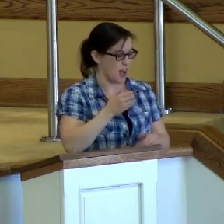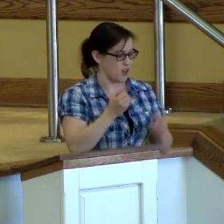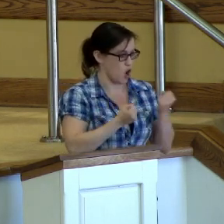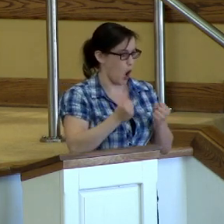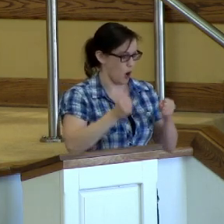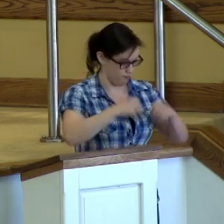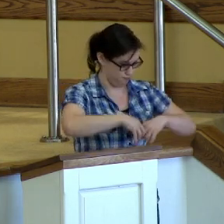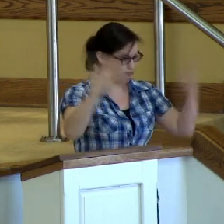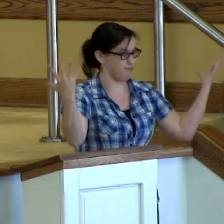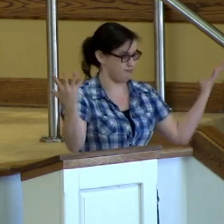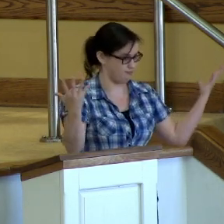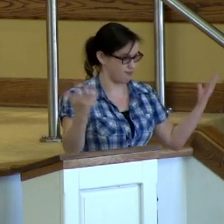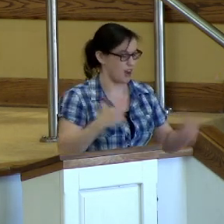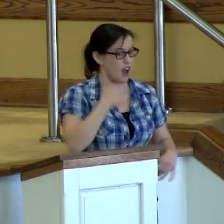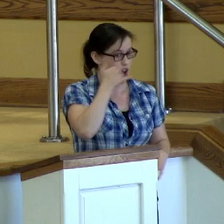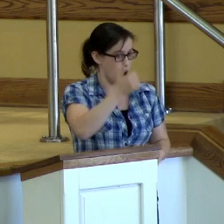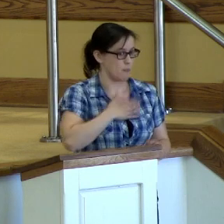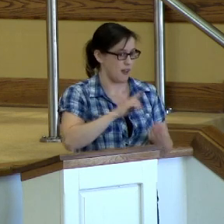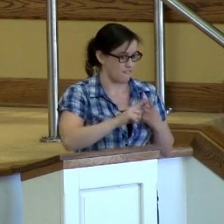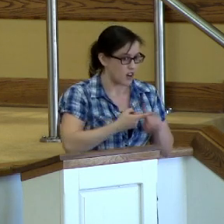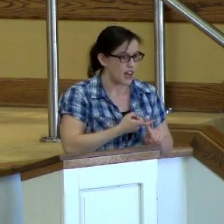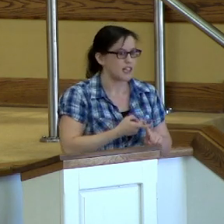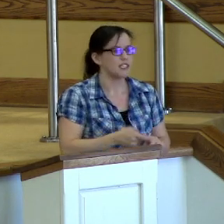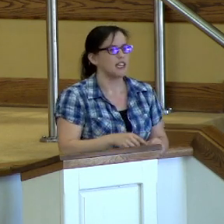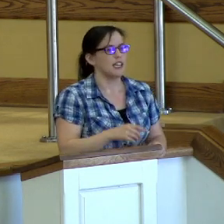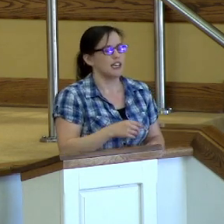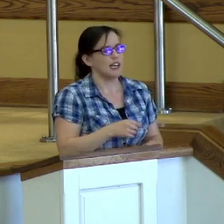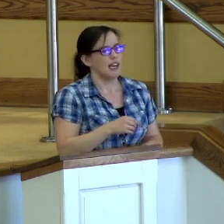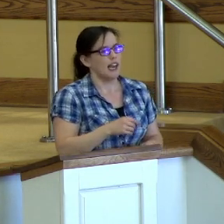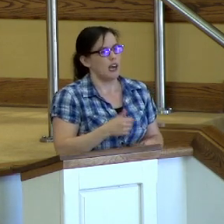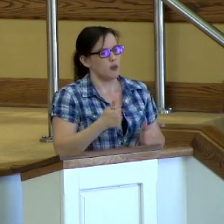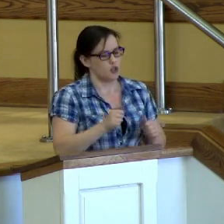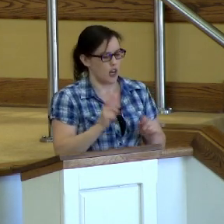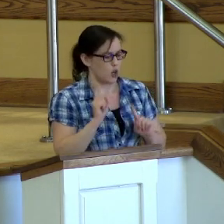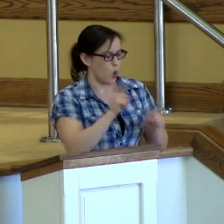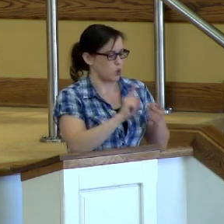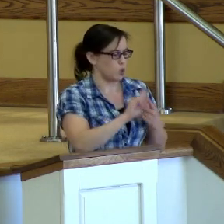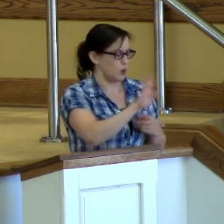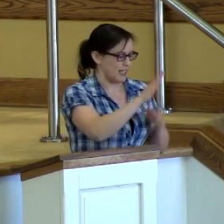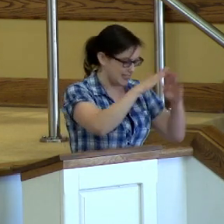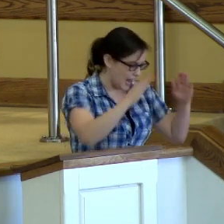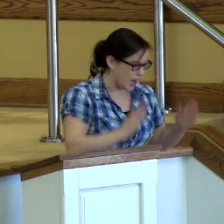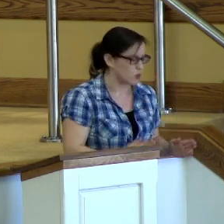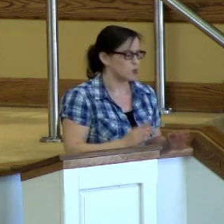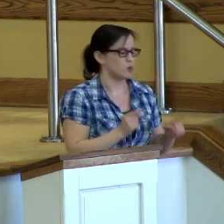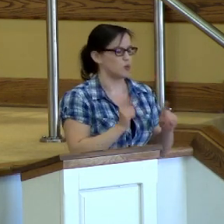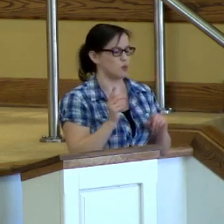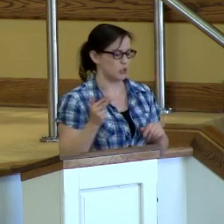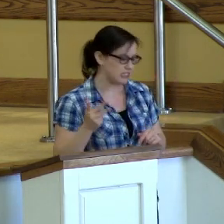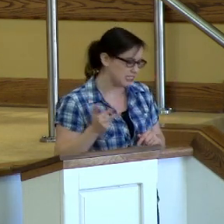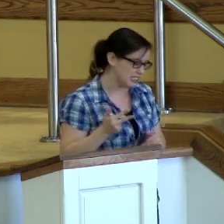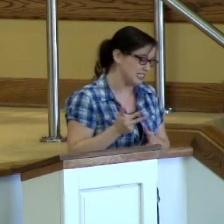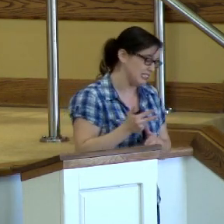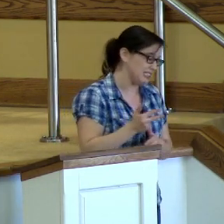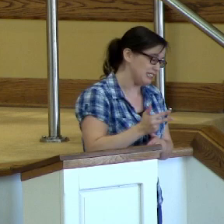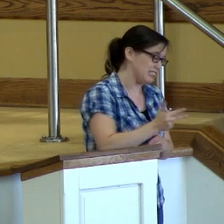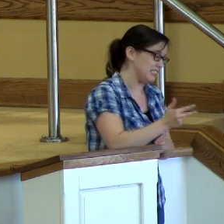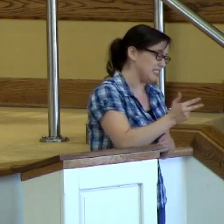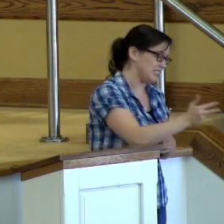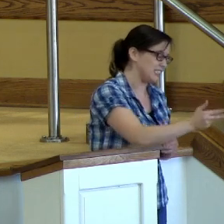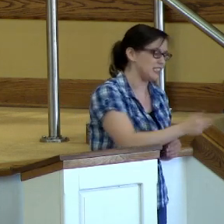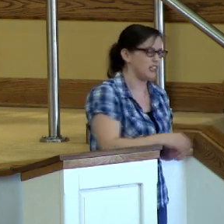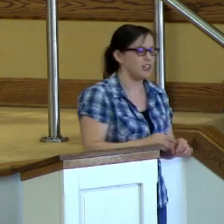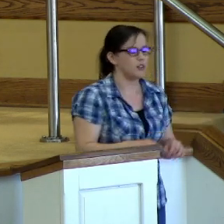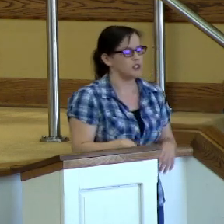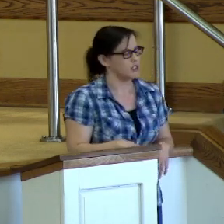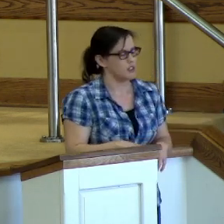went, that's back when the rain was stuff. So we went to his house, got in there, got stuck in his field. It was a deal, man. I'm telling you, it was